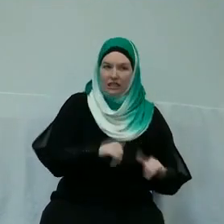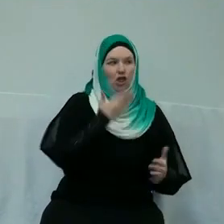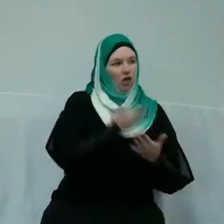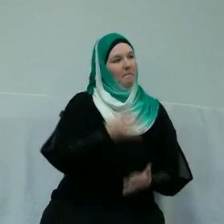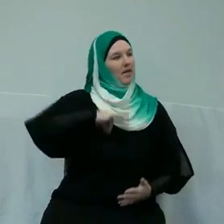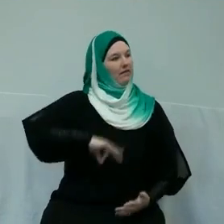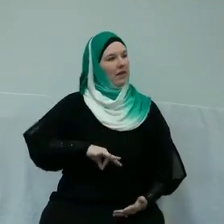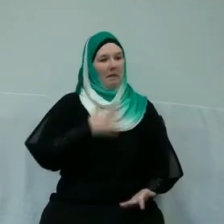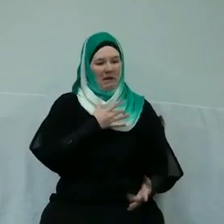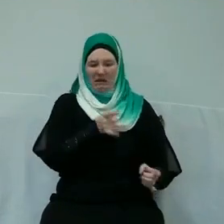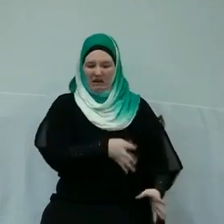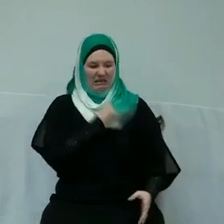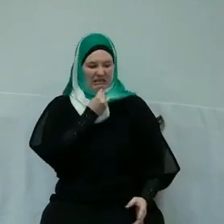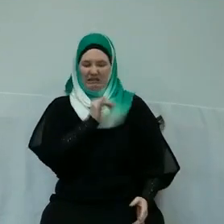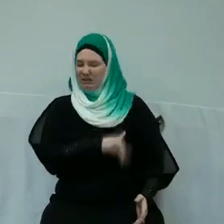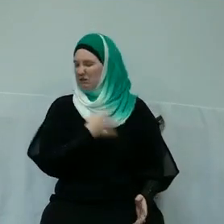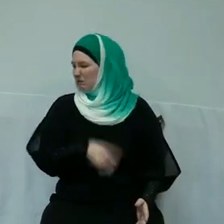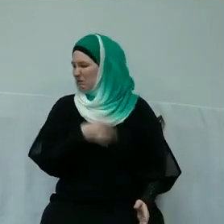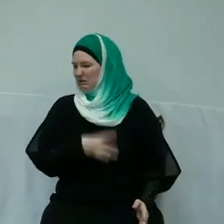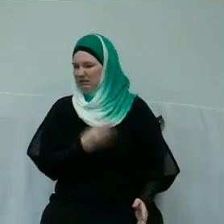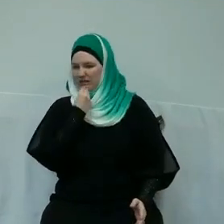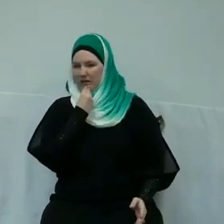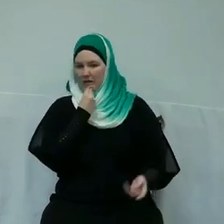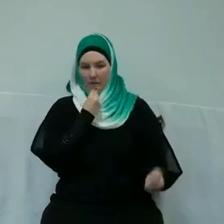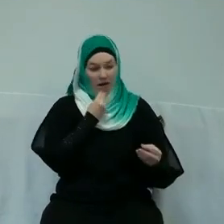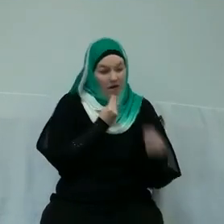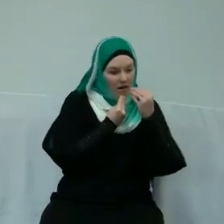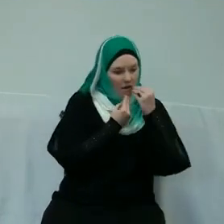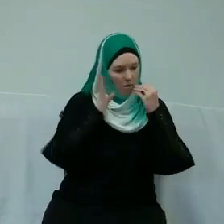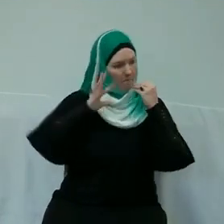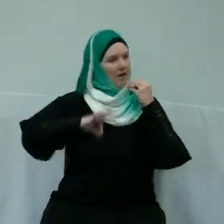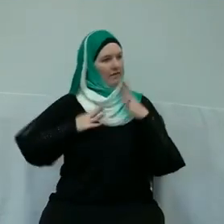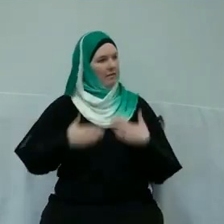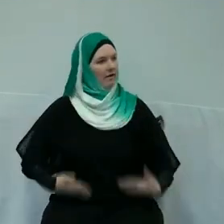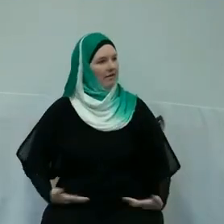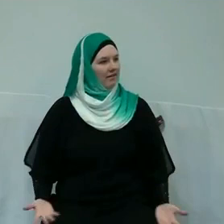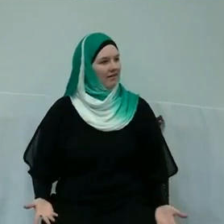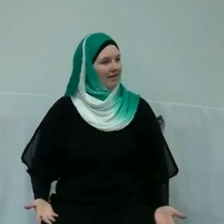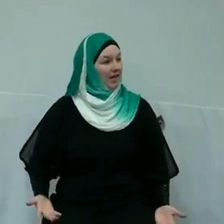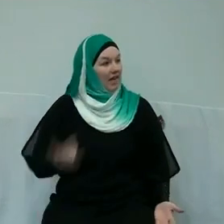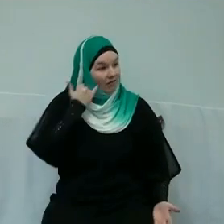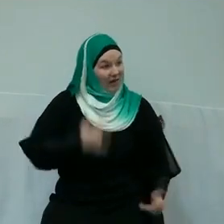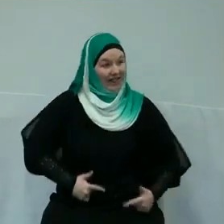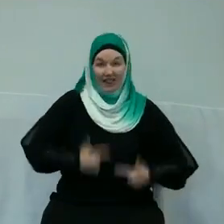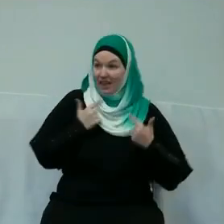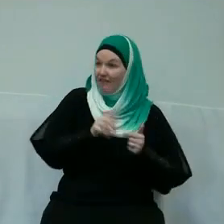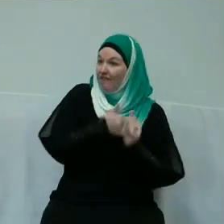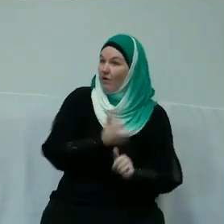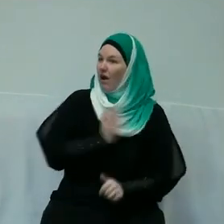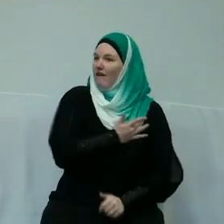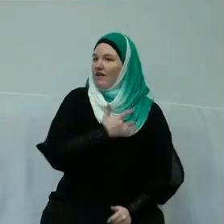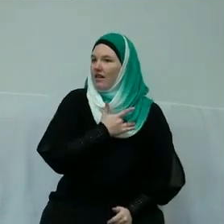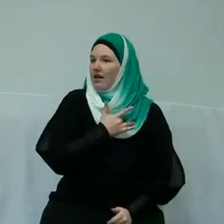like something so much, but it is bad for you. So if we live by our feeling, we live away from